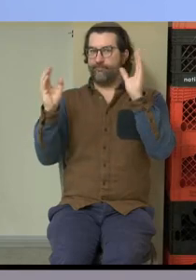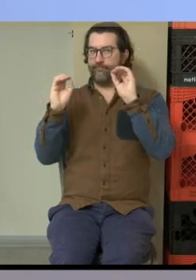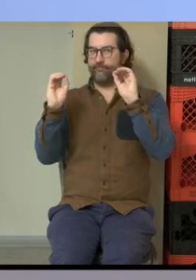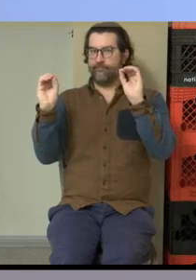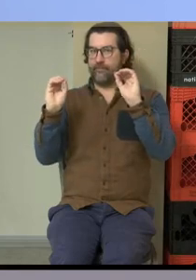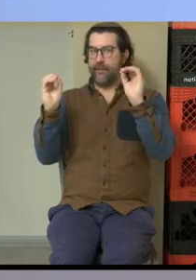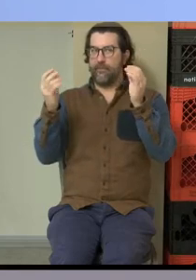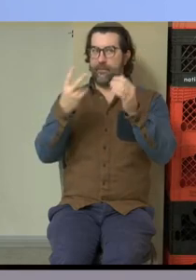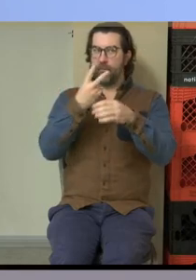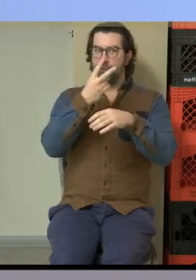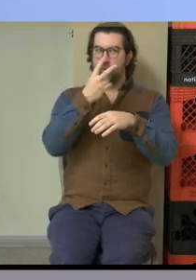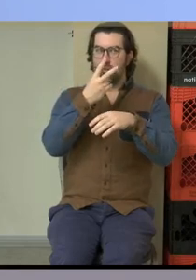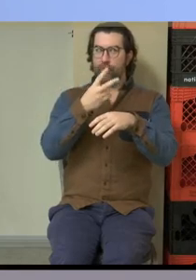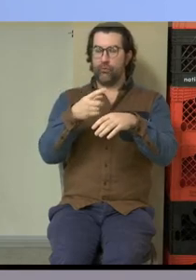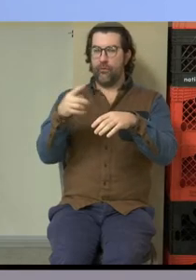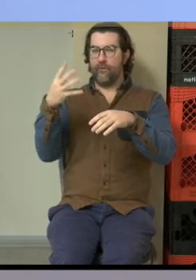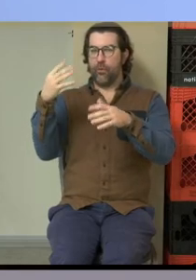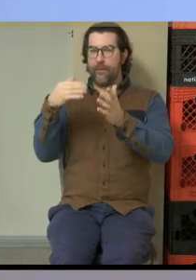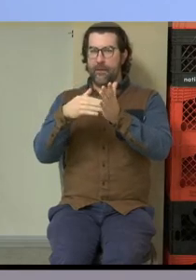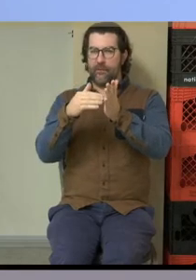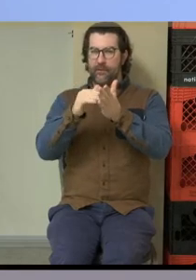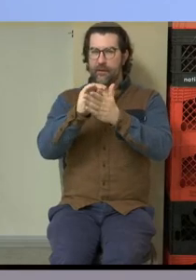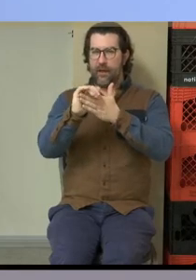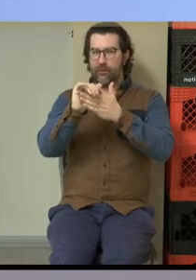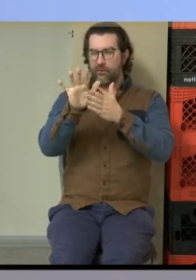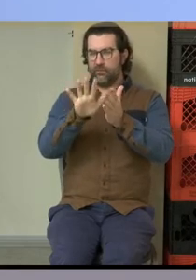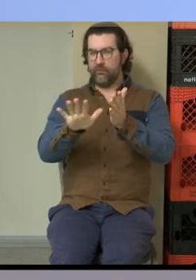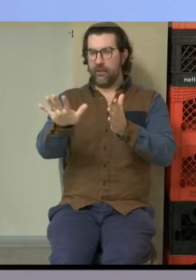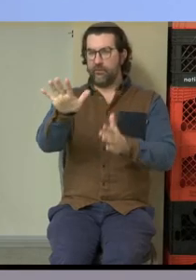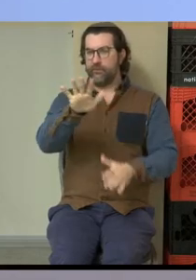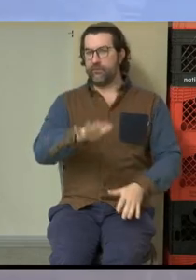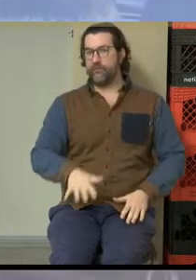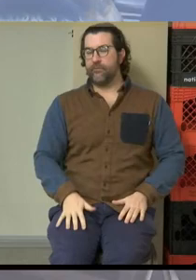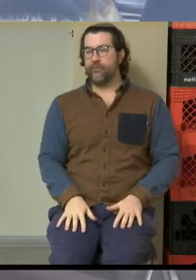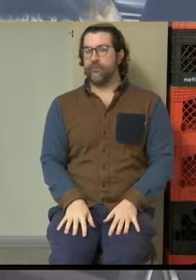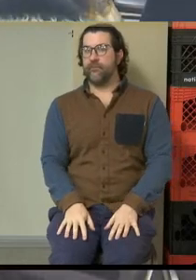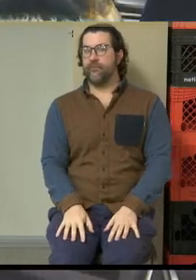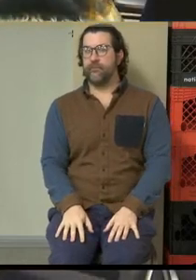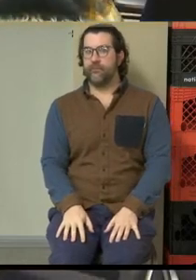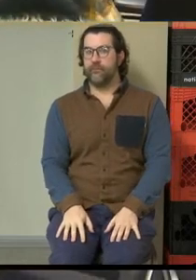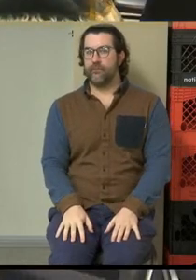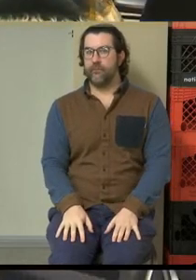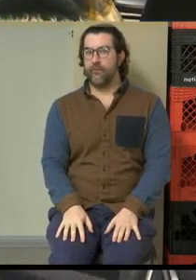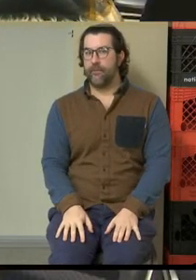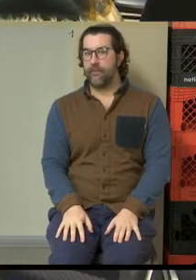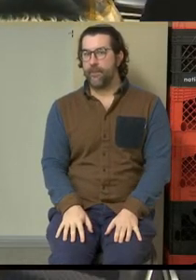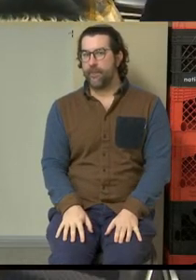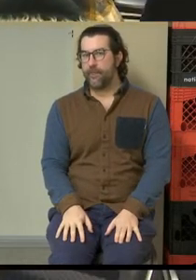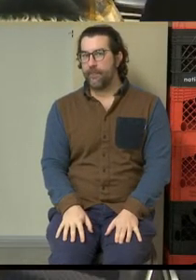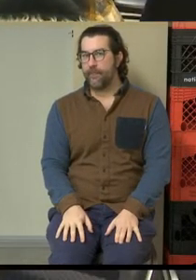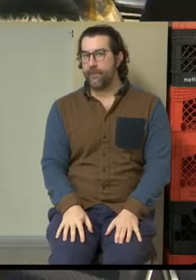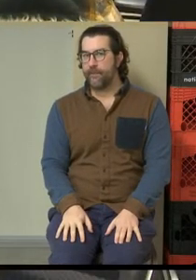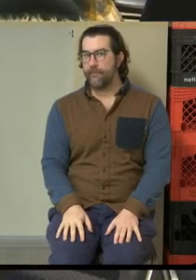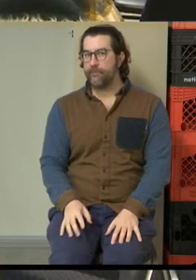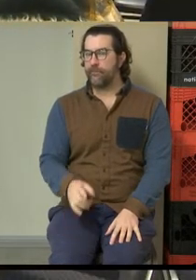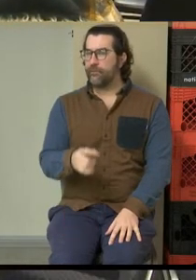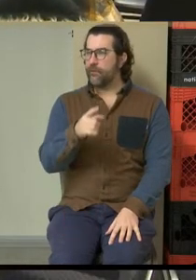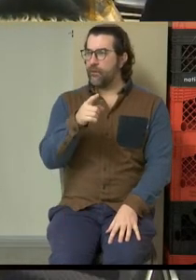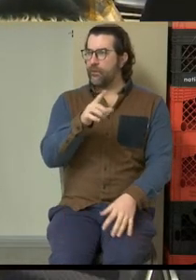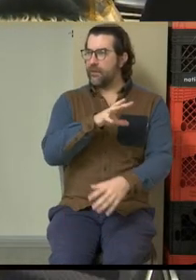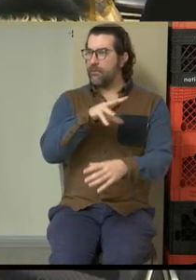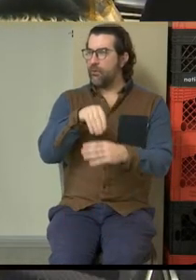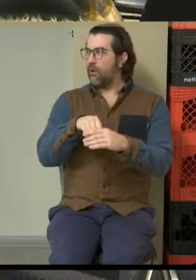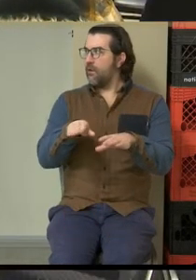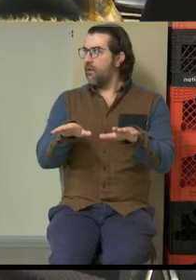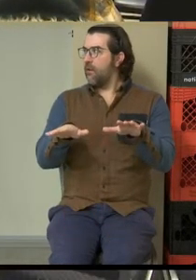somewhere between $2 and $4 million is what we're looking at. Is this part of the Penguins deal?